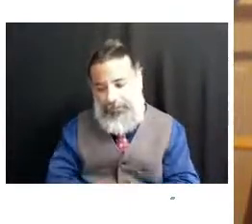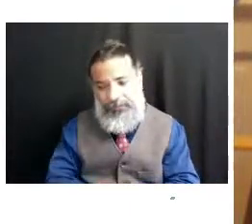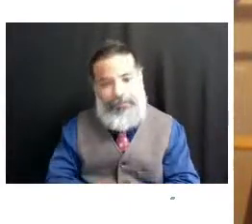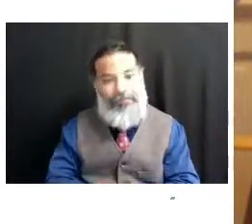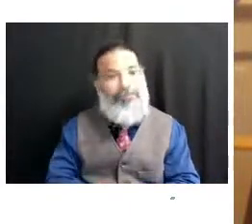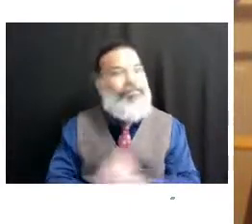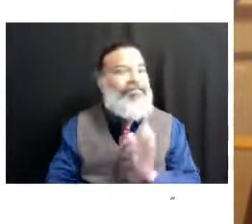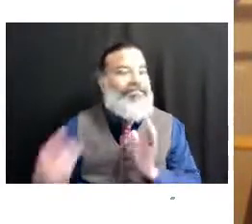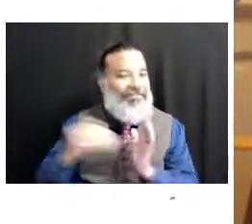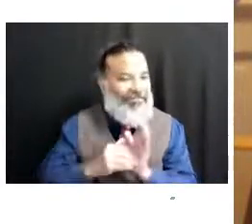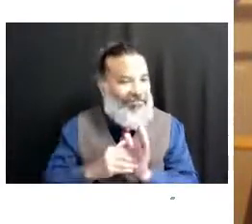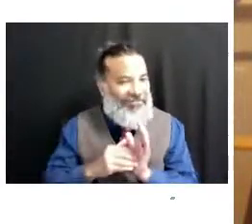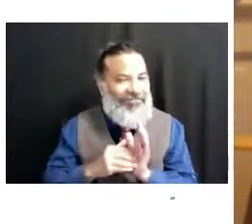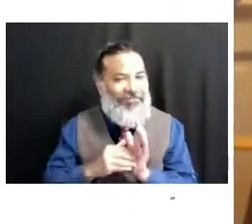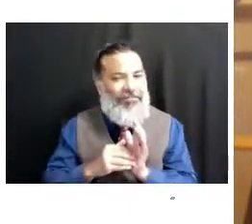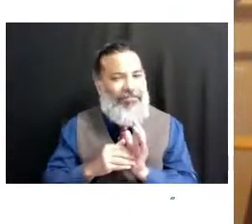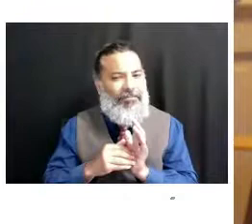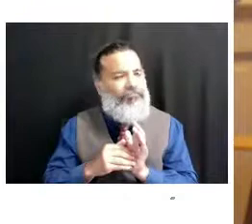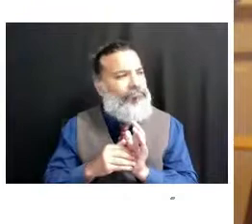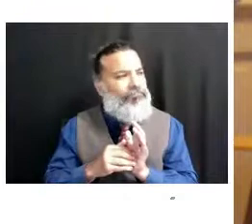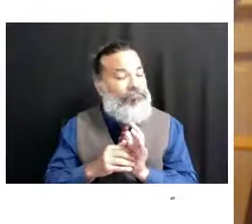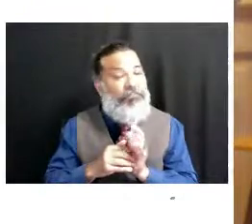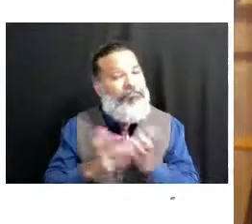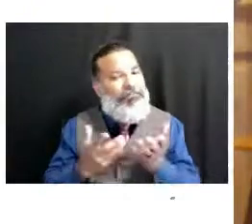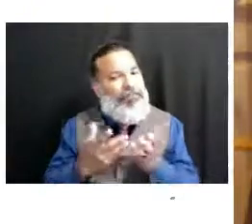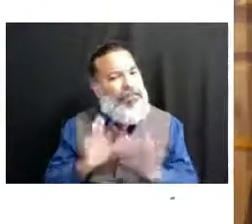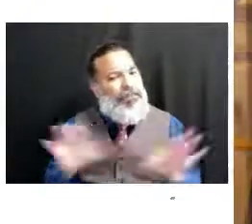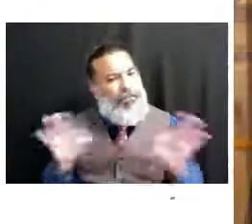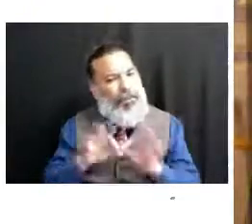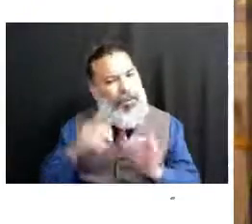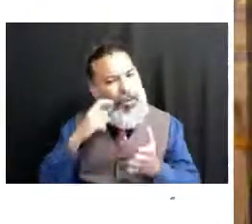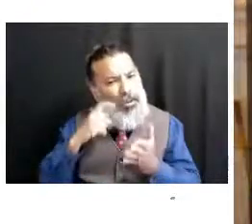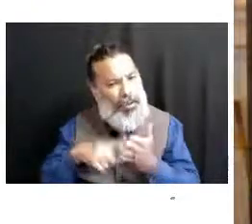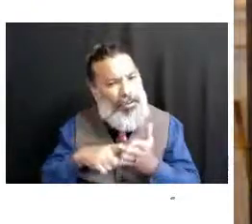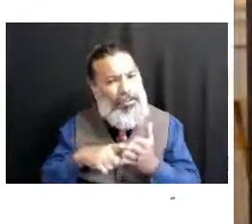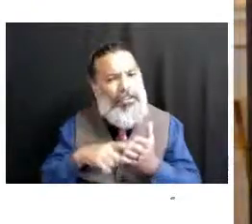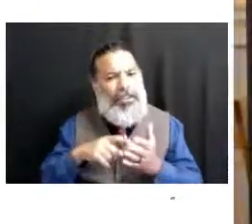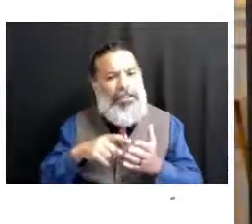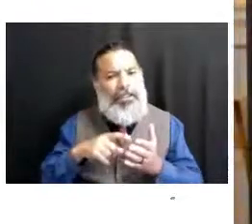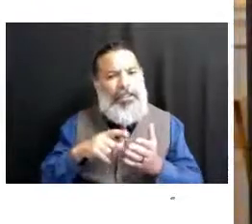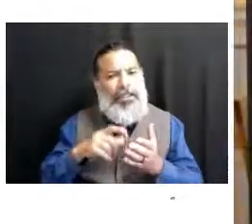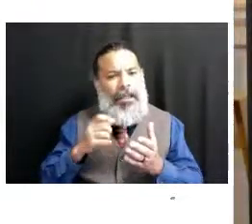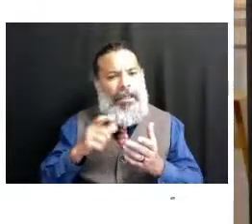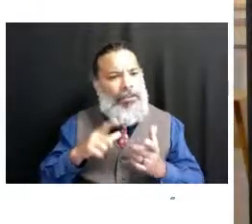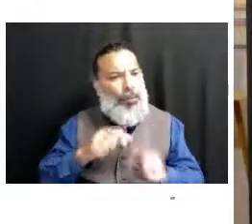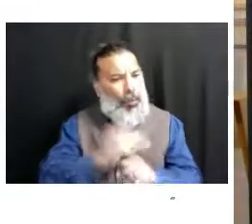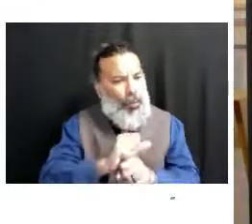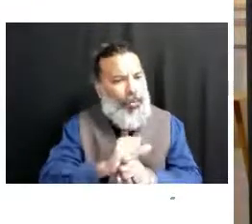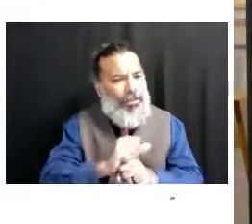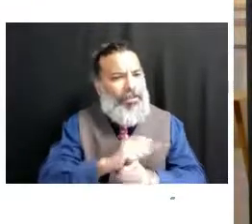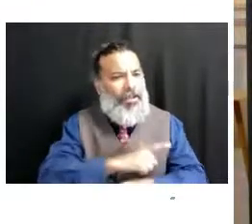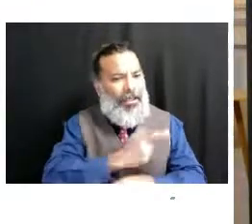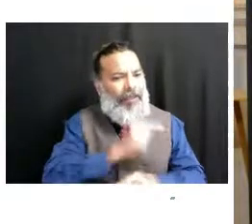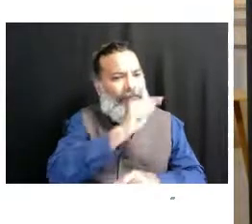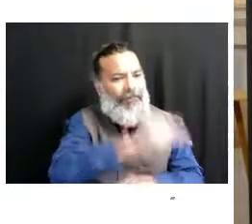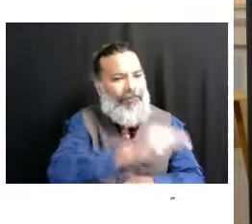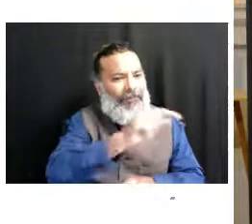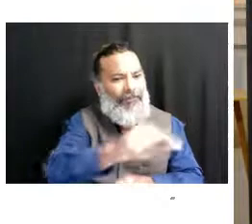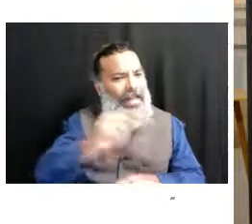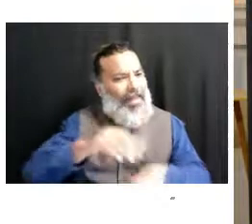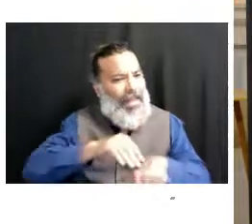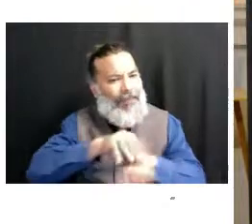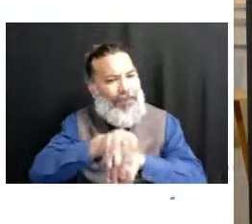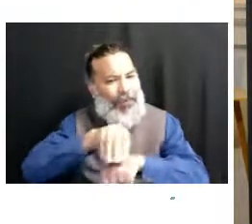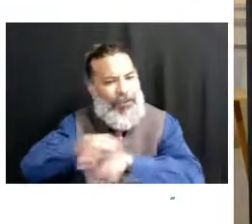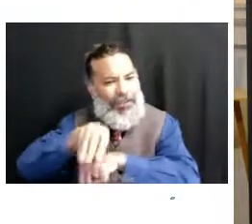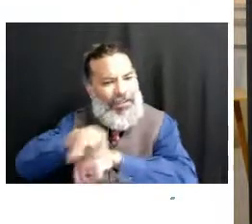Again, note the number of places that this man has worked and the influence that he has